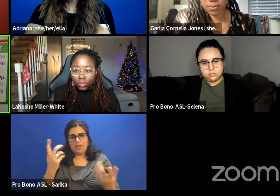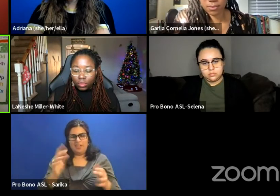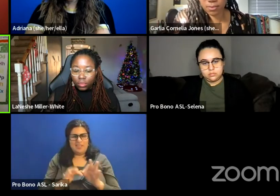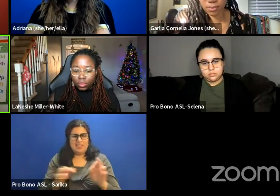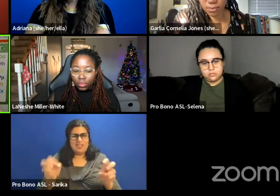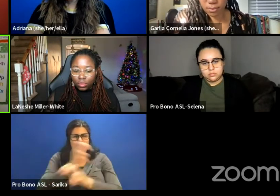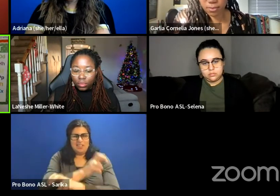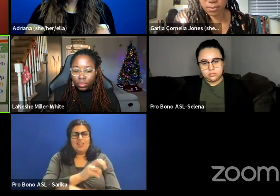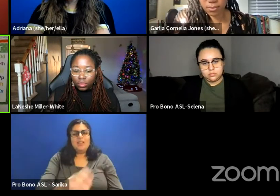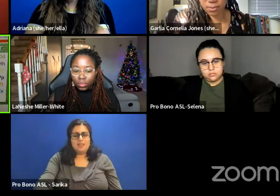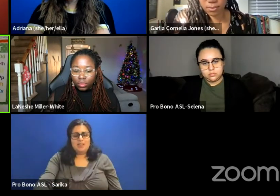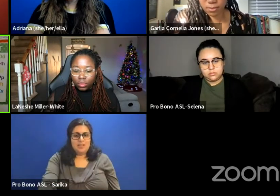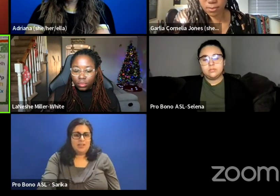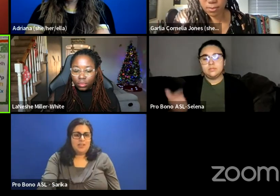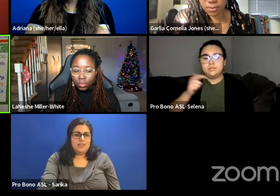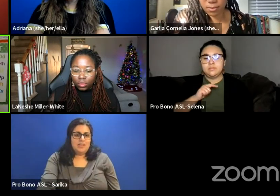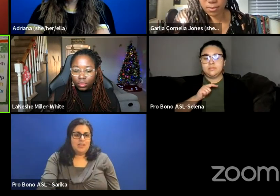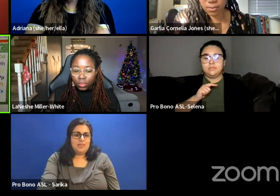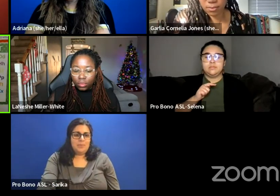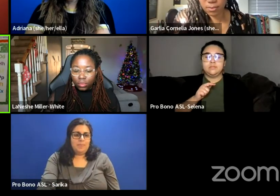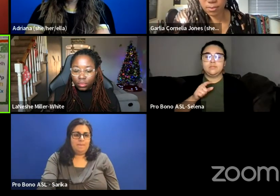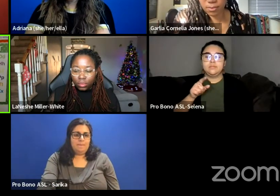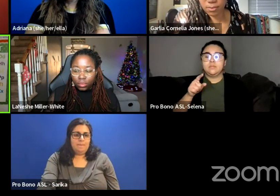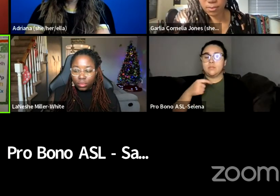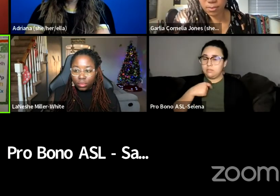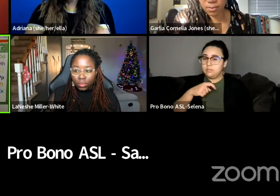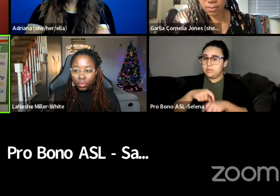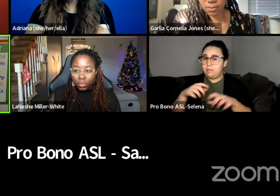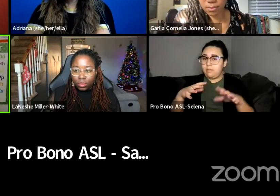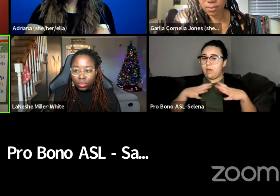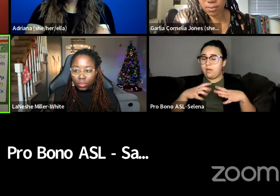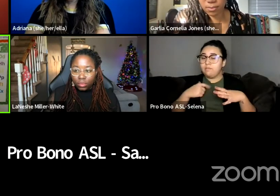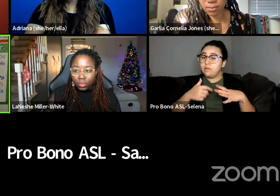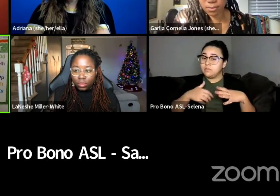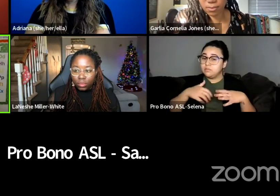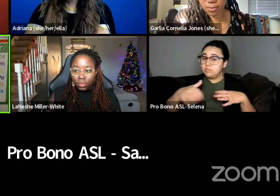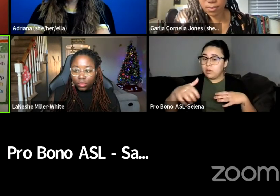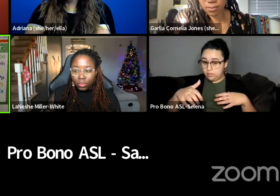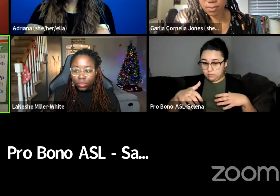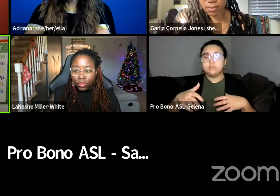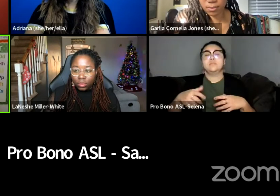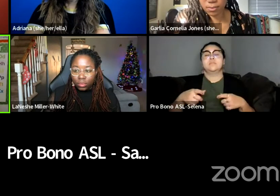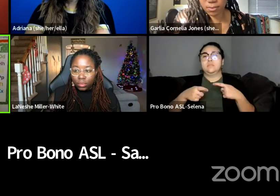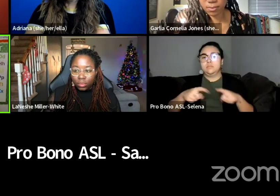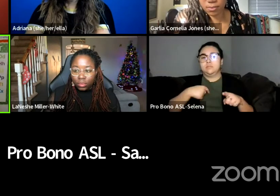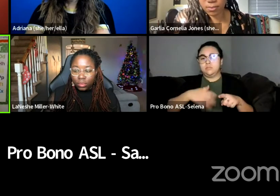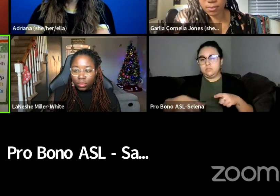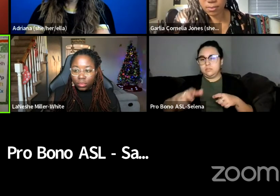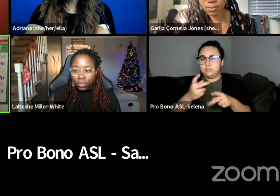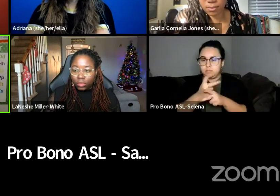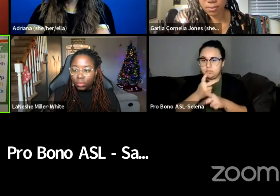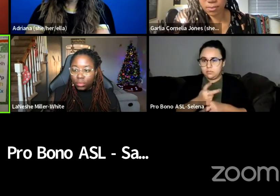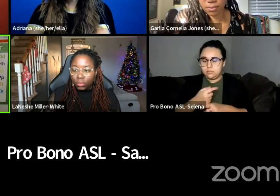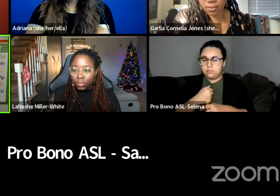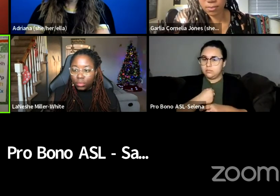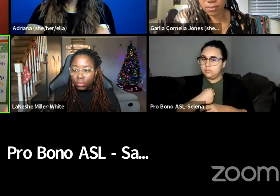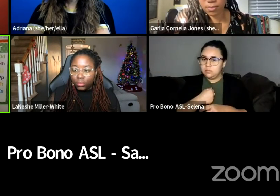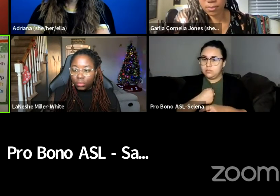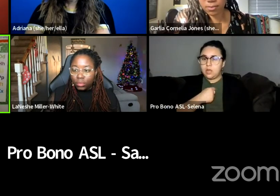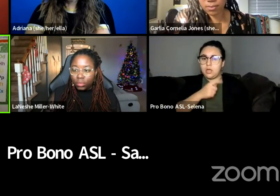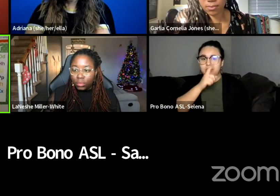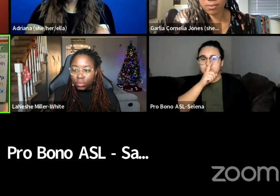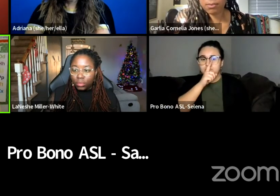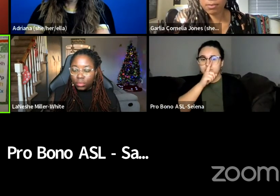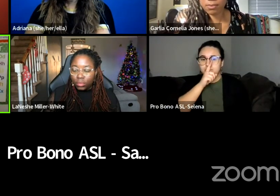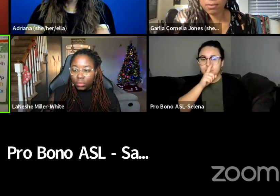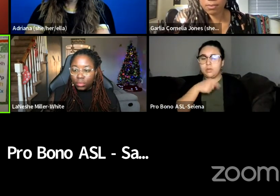time off. And what got me back, I was pregnant, and I found while I was pregnant that I was not talking about being pregnant. I